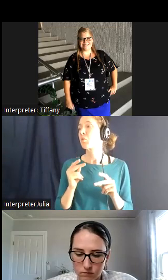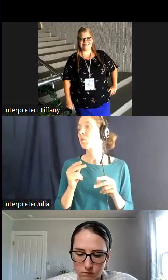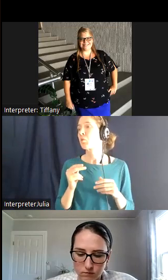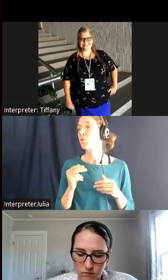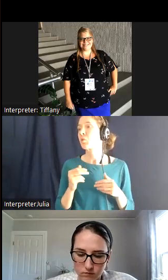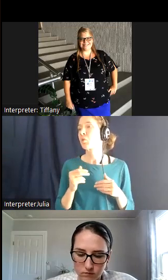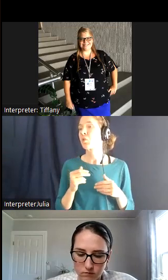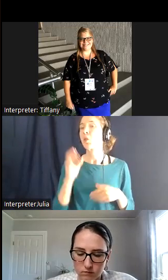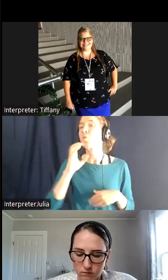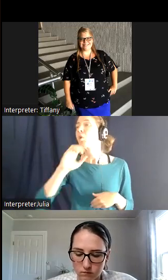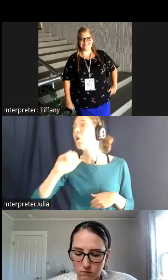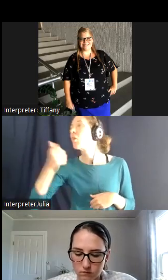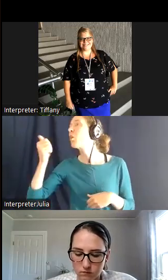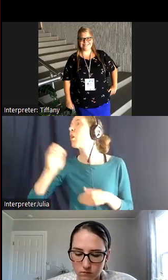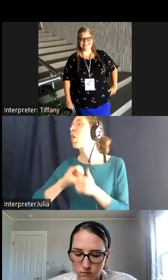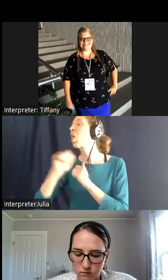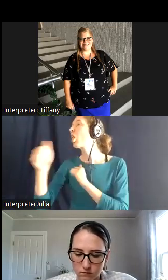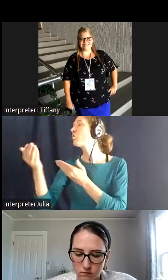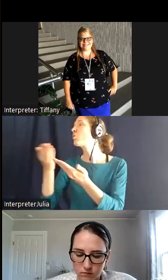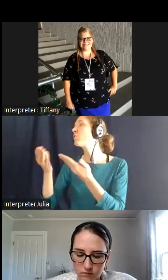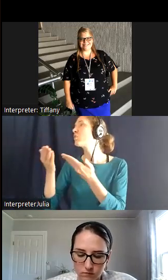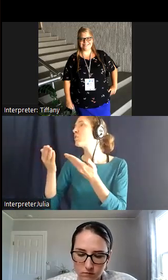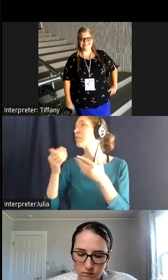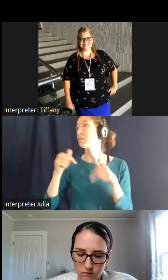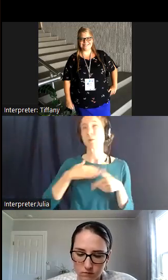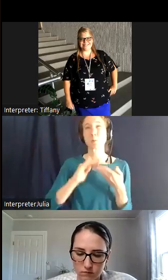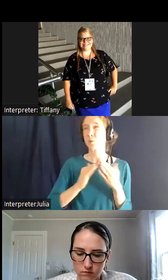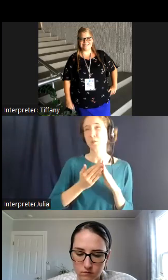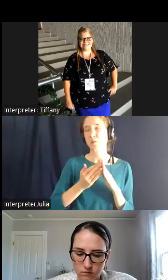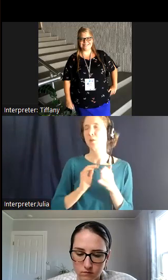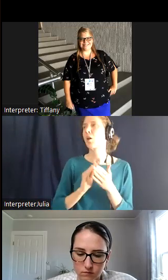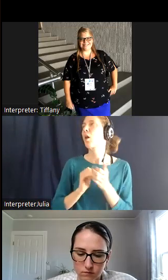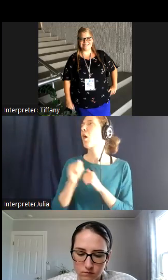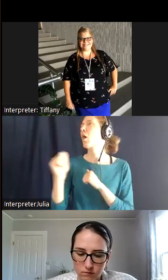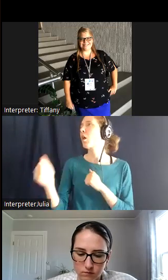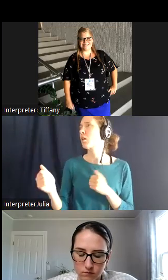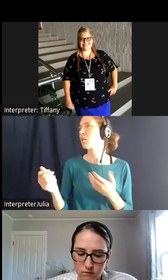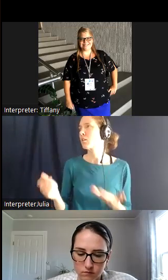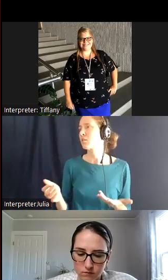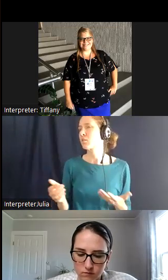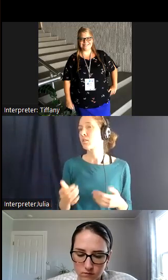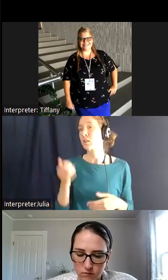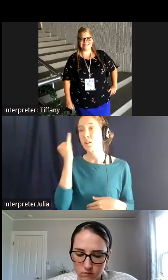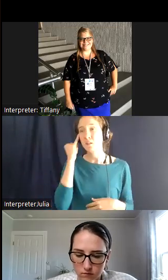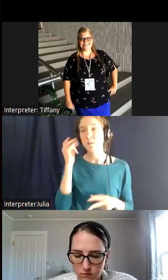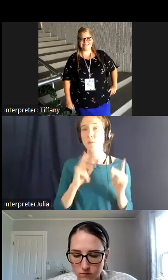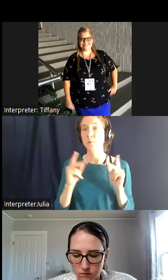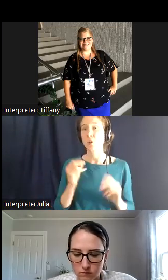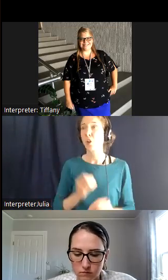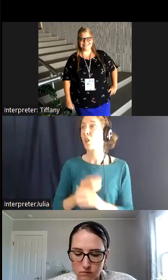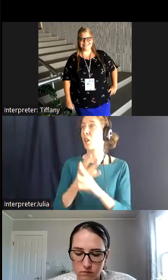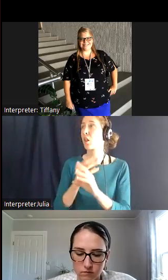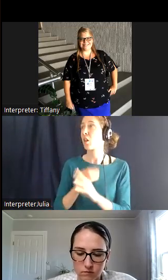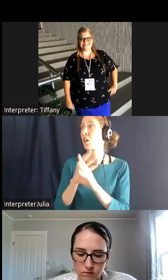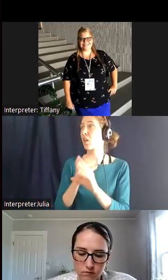their community. And also what happens to a community if people are getting those types of